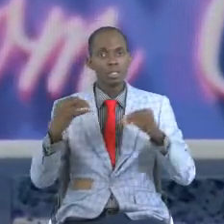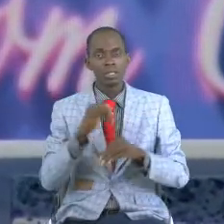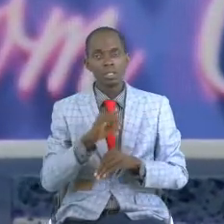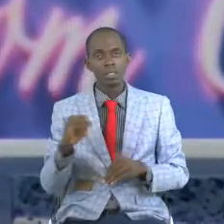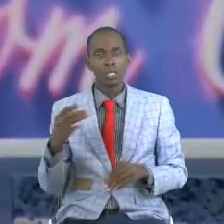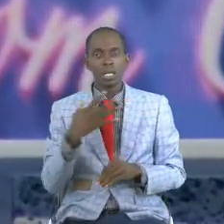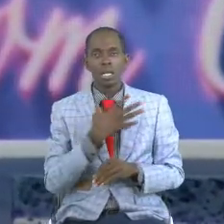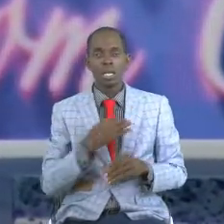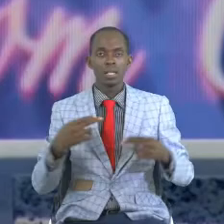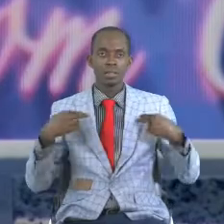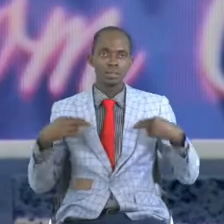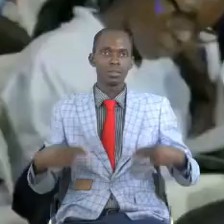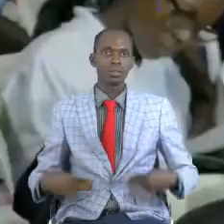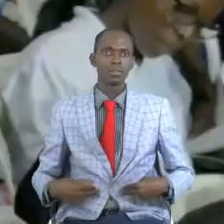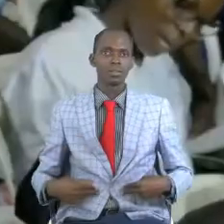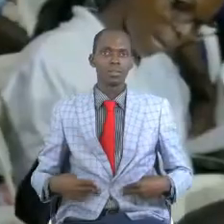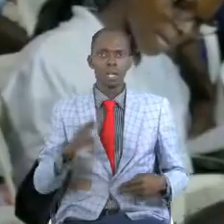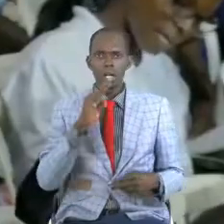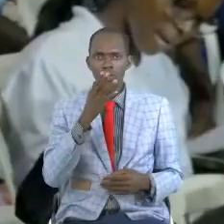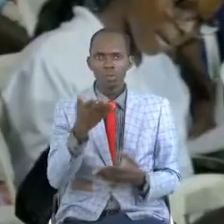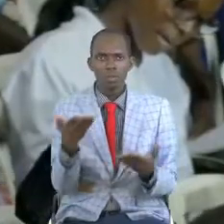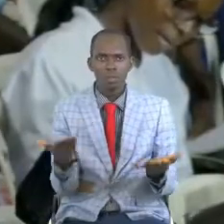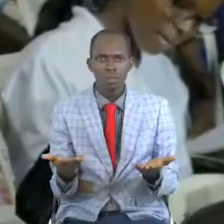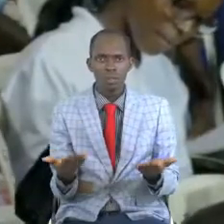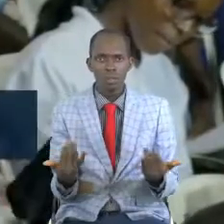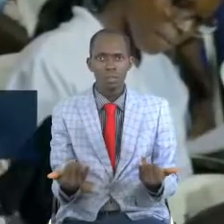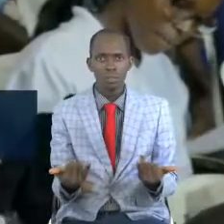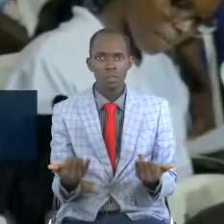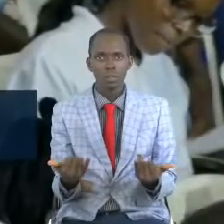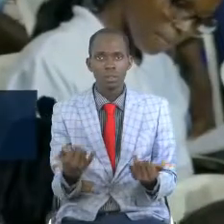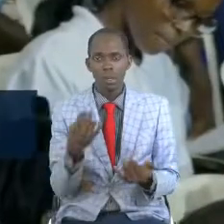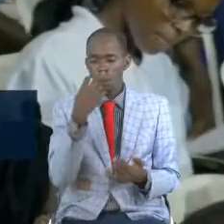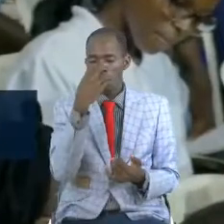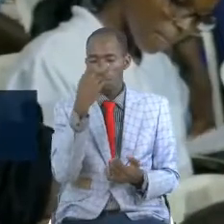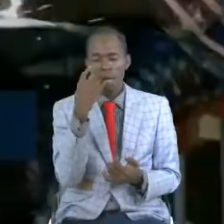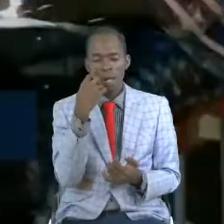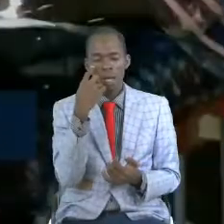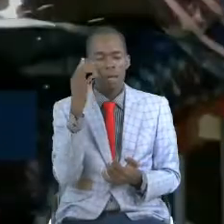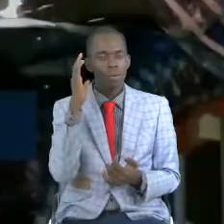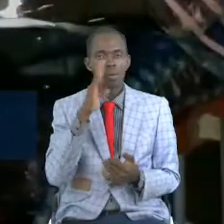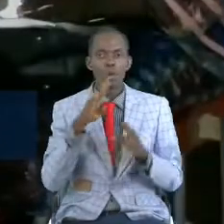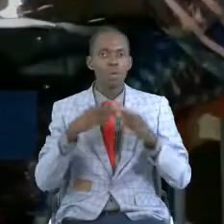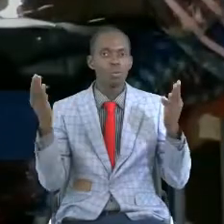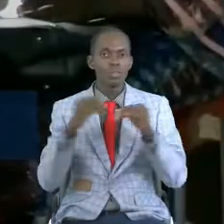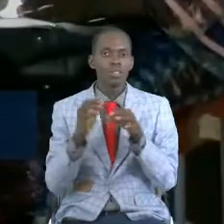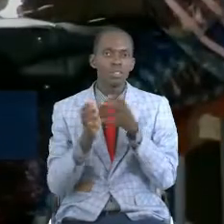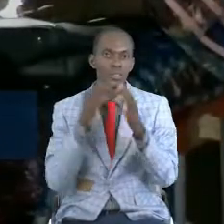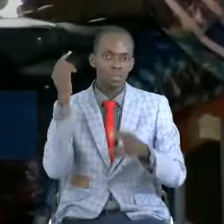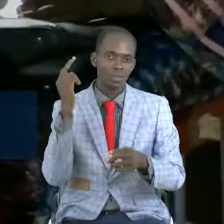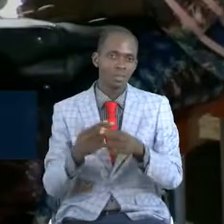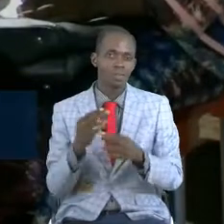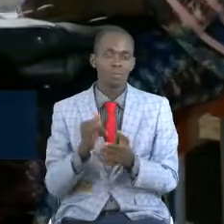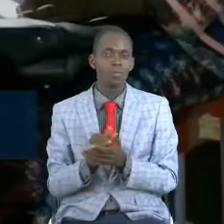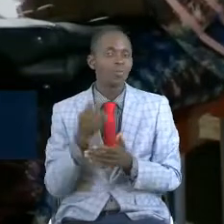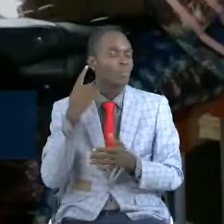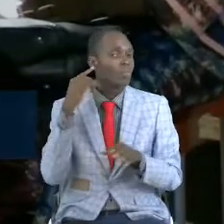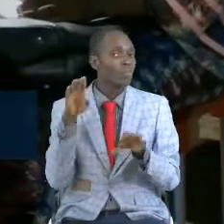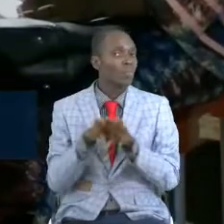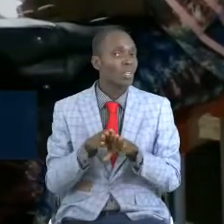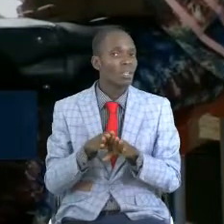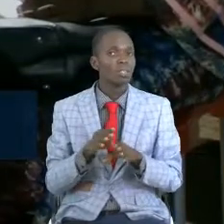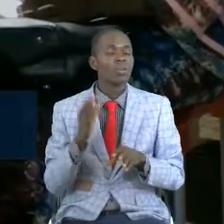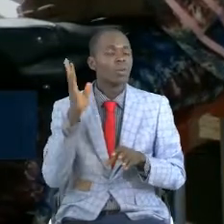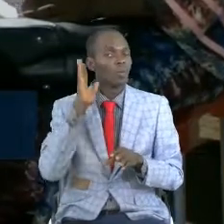health. Are you there tonight? Yes. Blind eyes will open. Yes. The deaf ears will